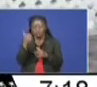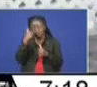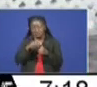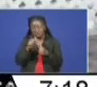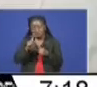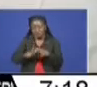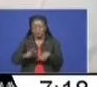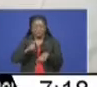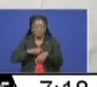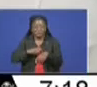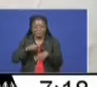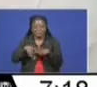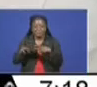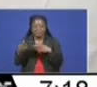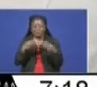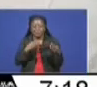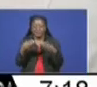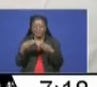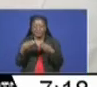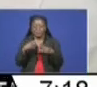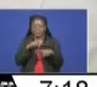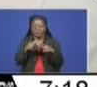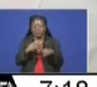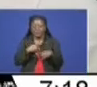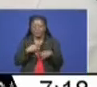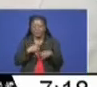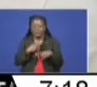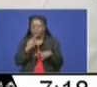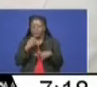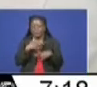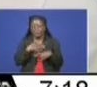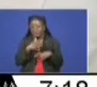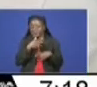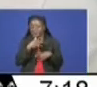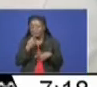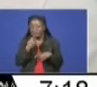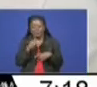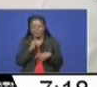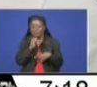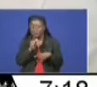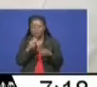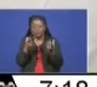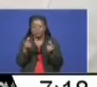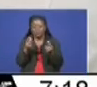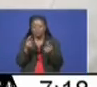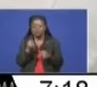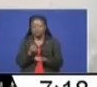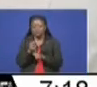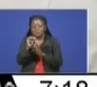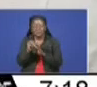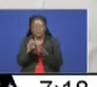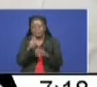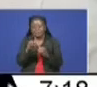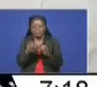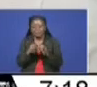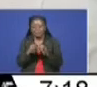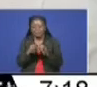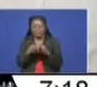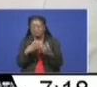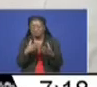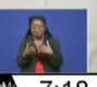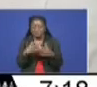battle with cancer. My lowest point was when I told my mom, I said, I'm not going to do this treatment anymore. Because even though I didn't lose my